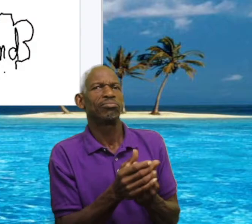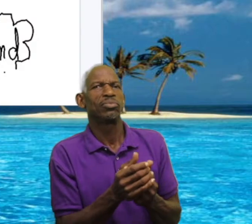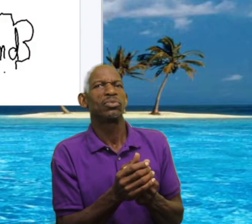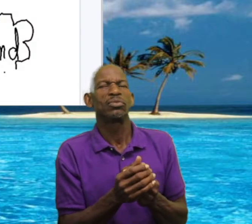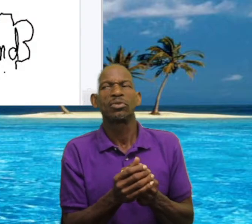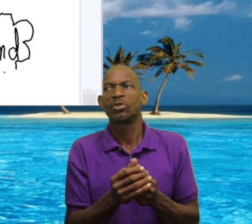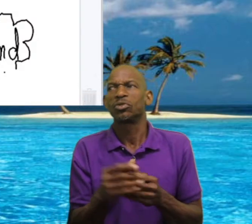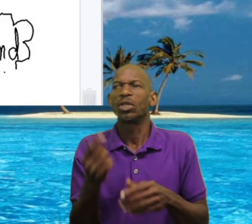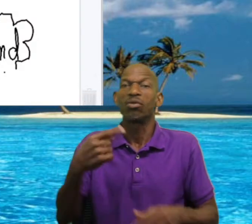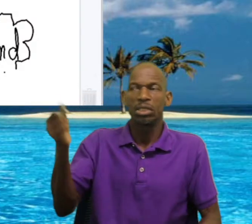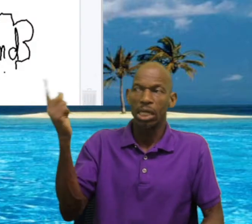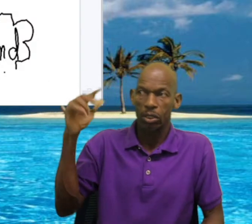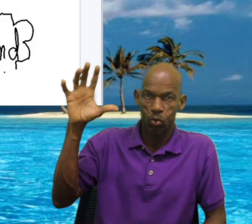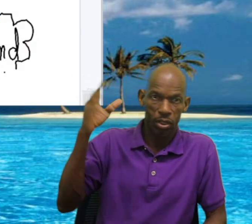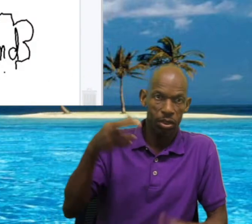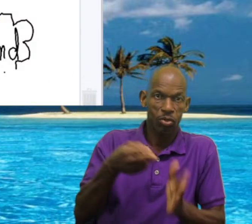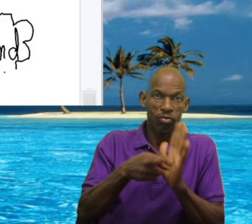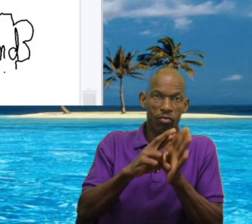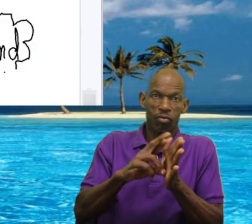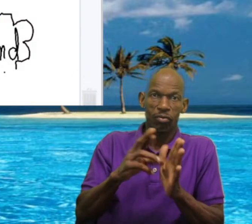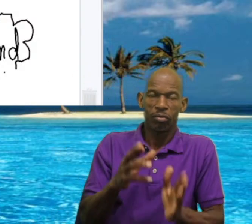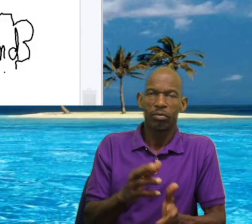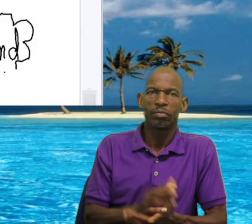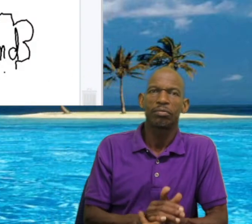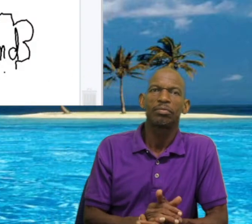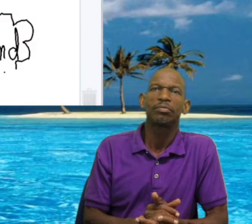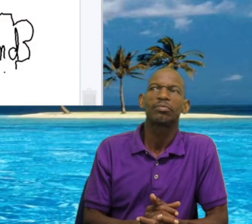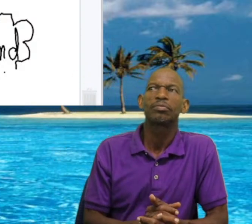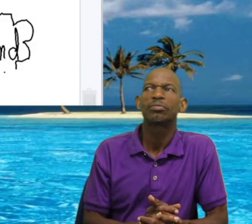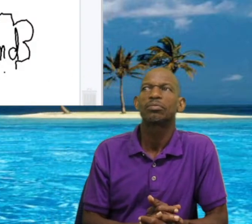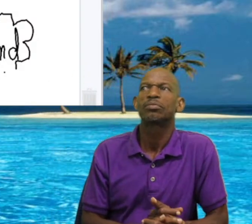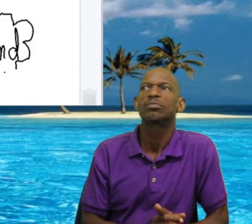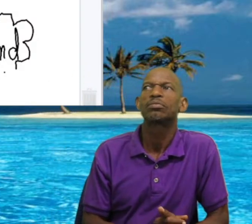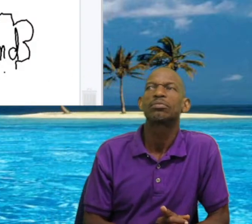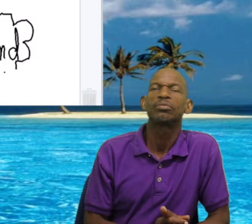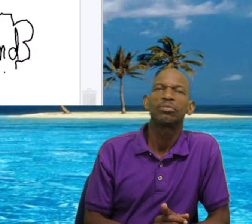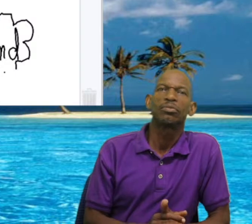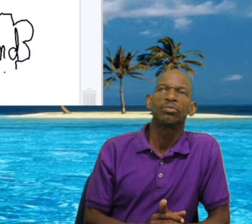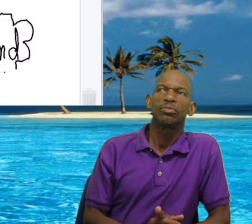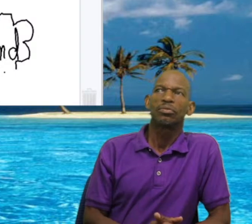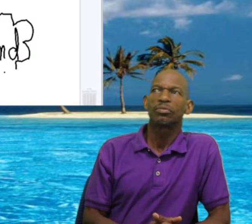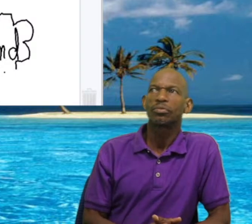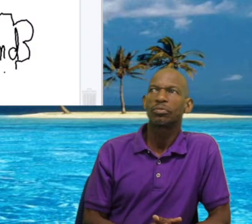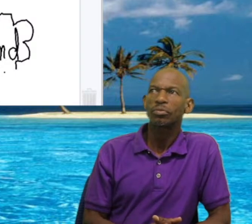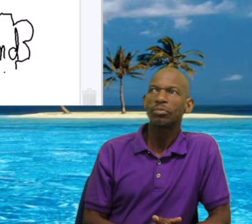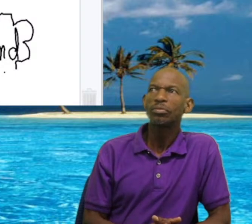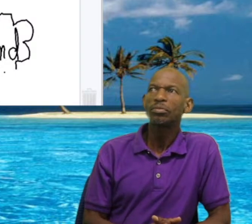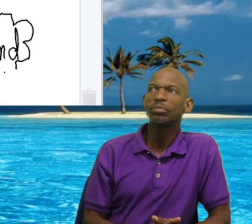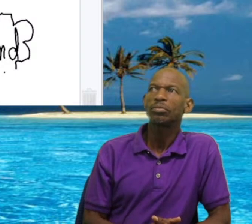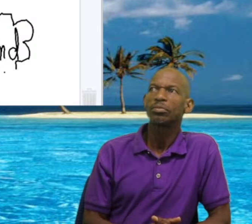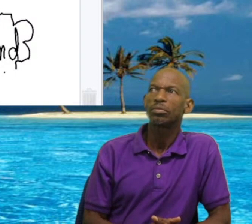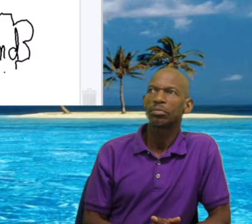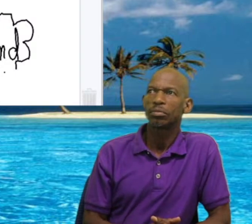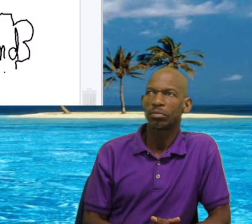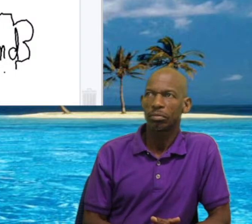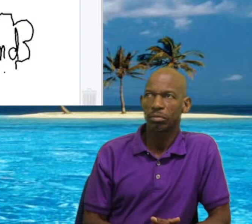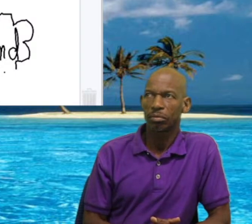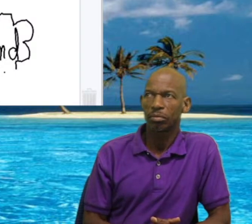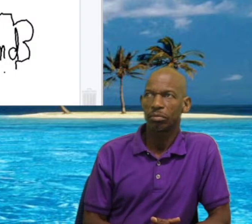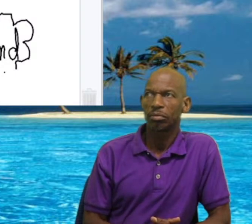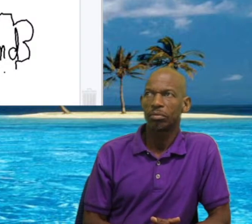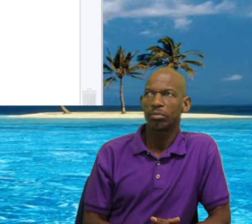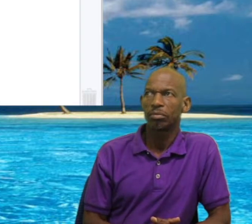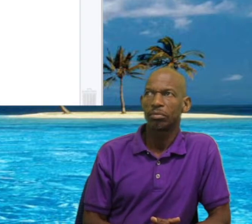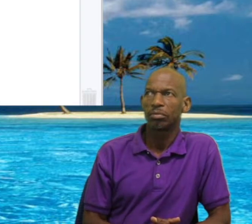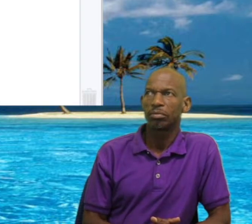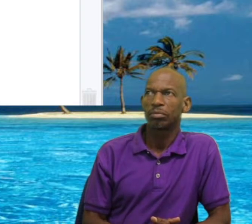this week now, we're going to differentiate between both of these words. So last week we finished this, basically.